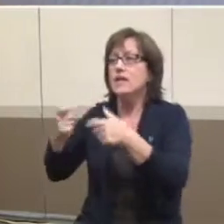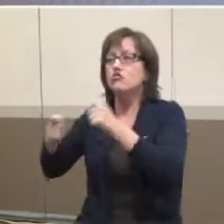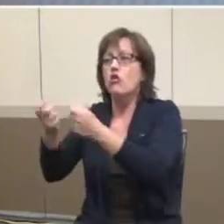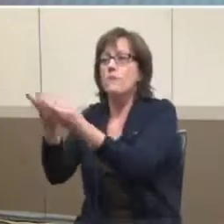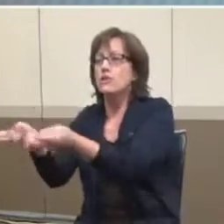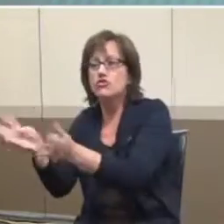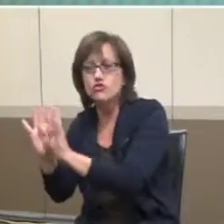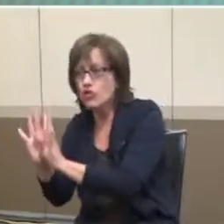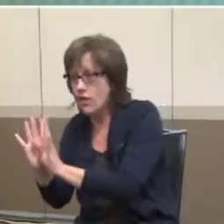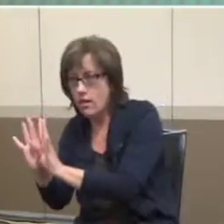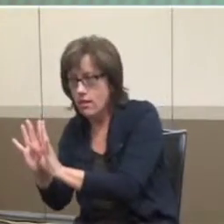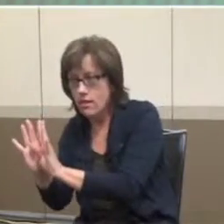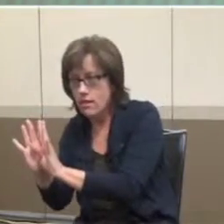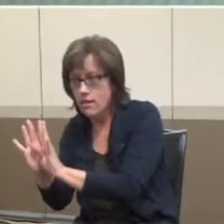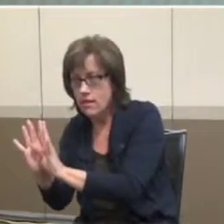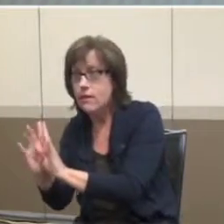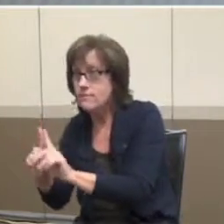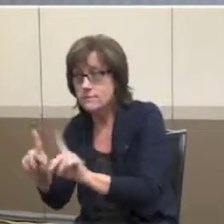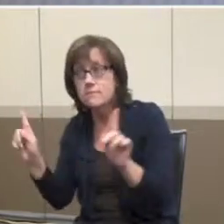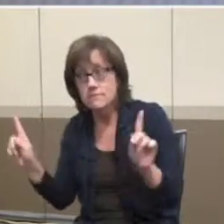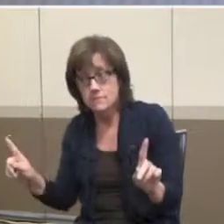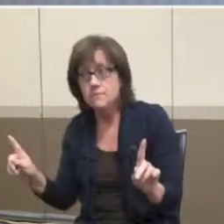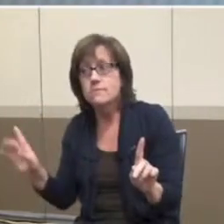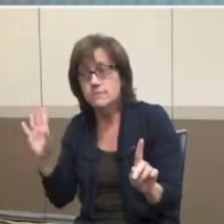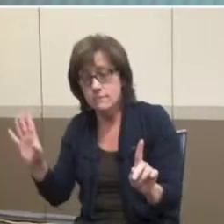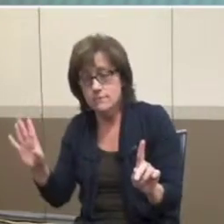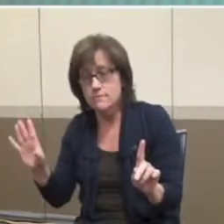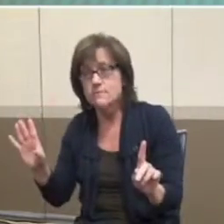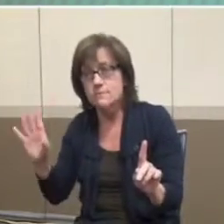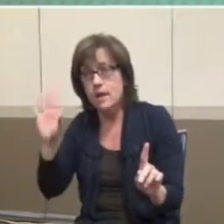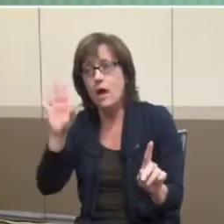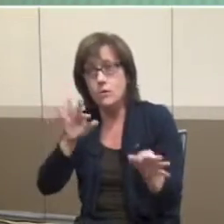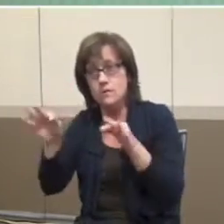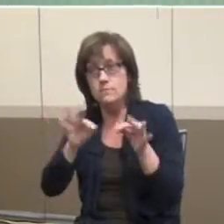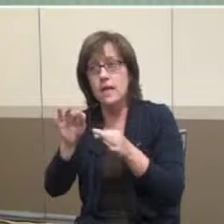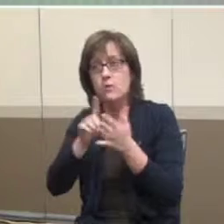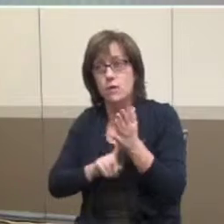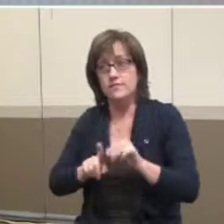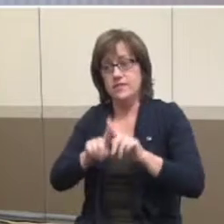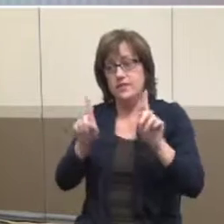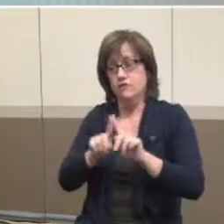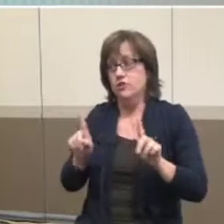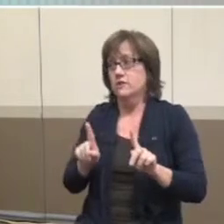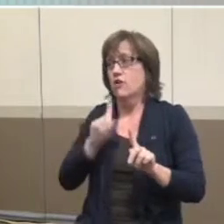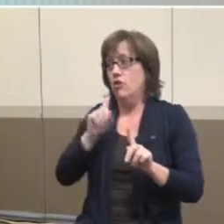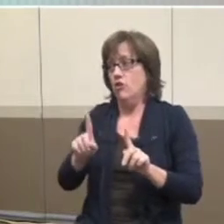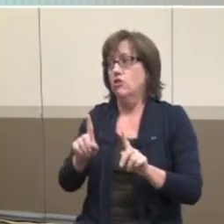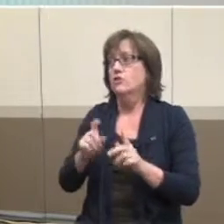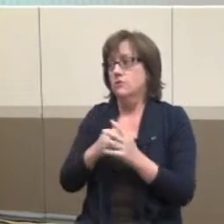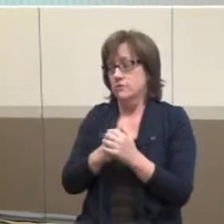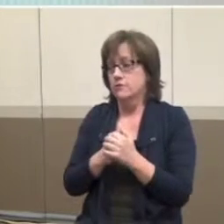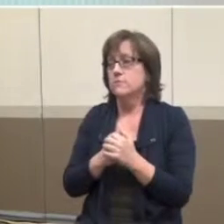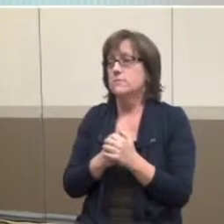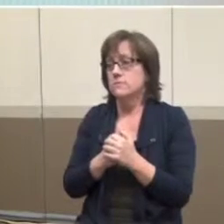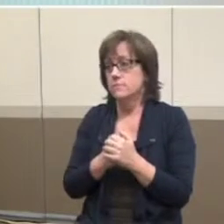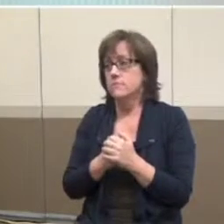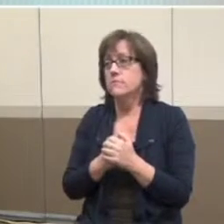circle, and there are some distinctions, and I'll get into kind of what those distinctions are in a few